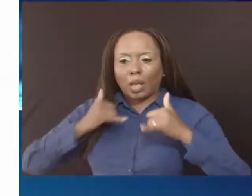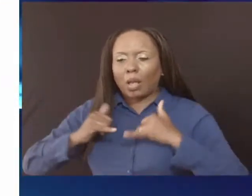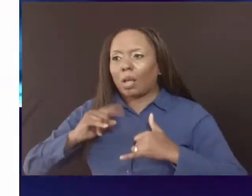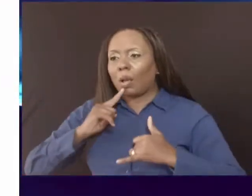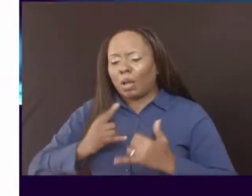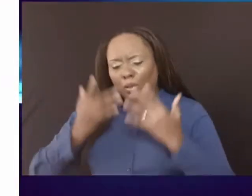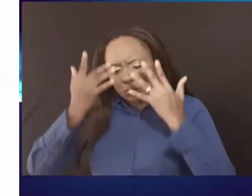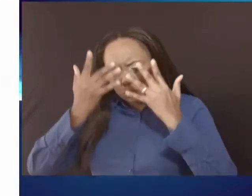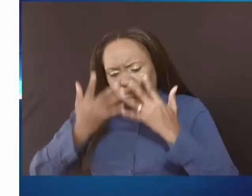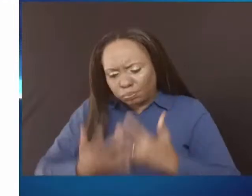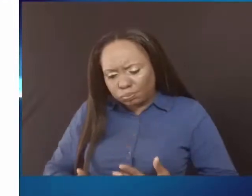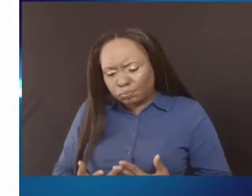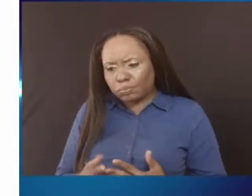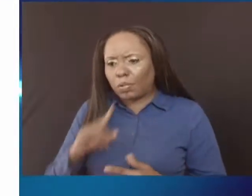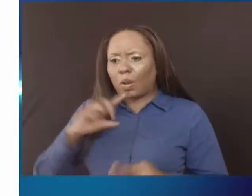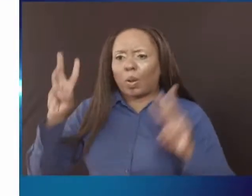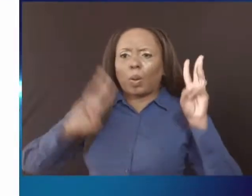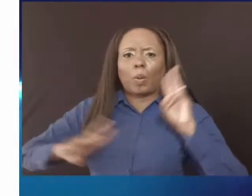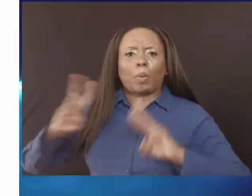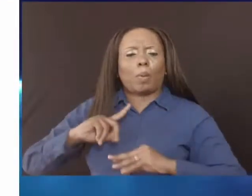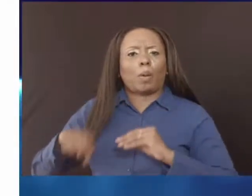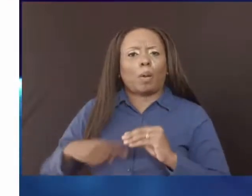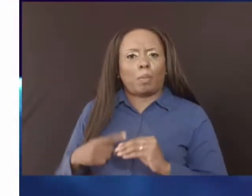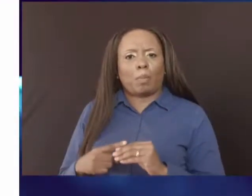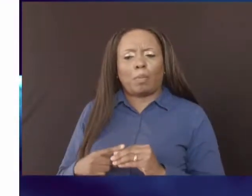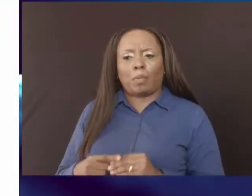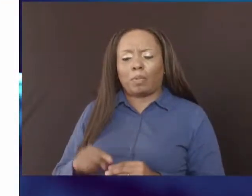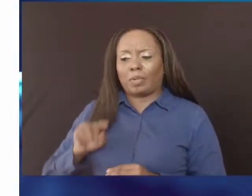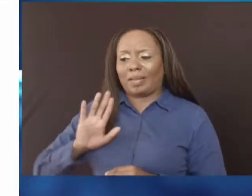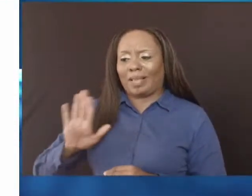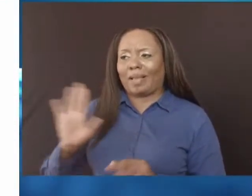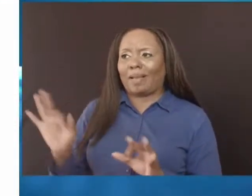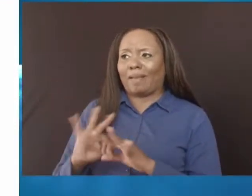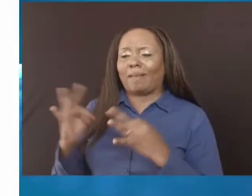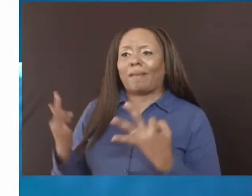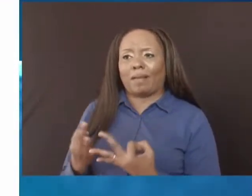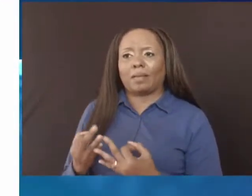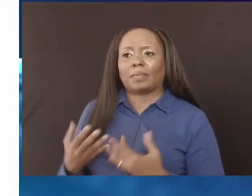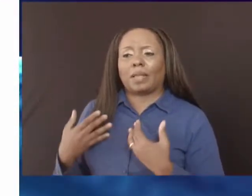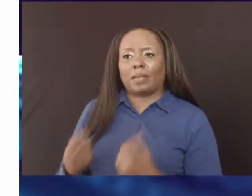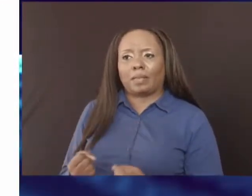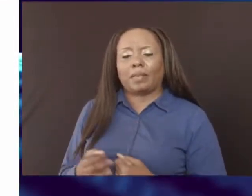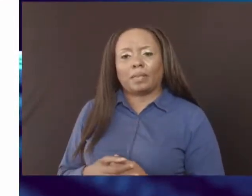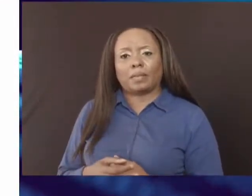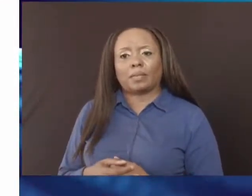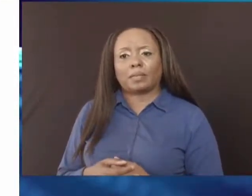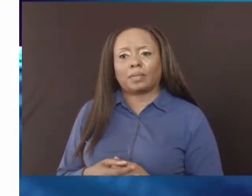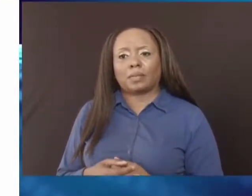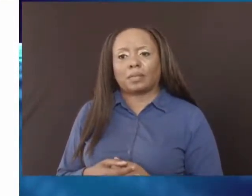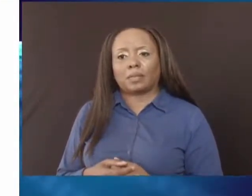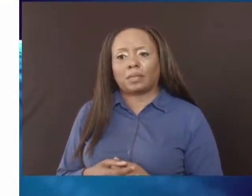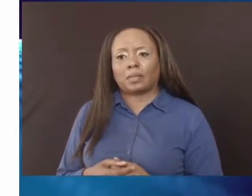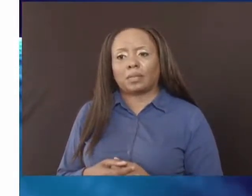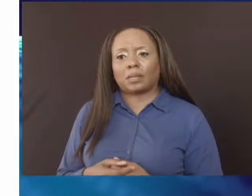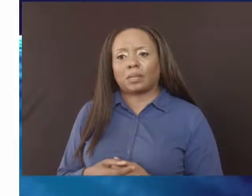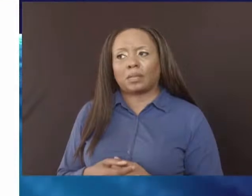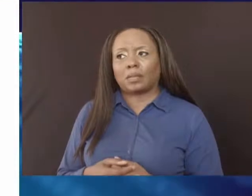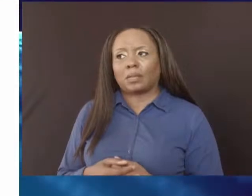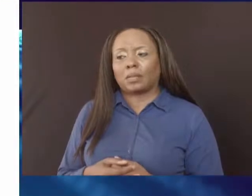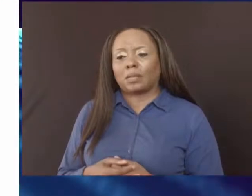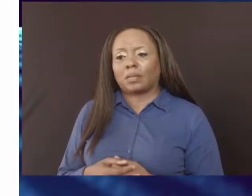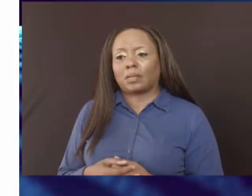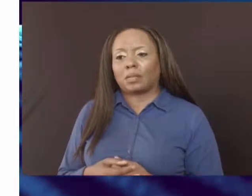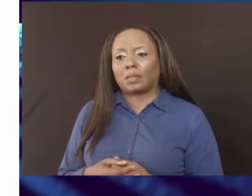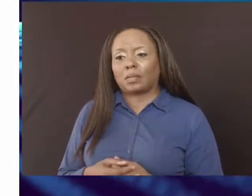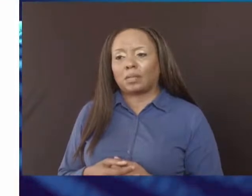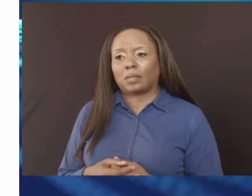or are extremely concerned about the health of their relative. Is it then reasonable to say that the likelihood of a